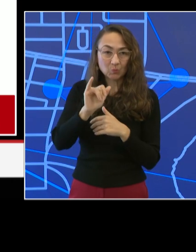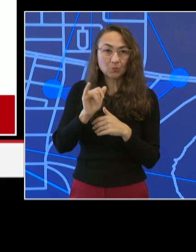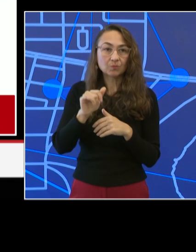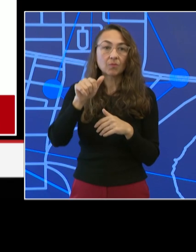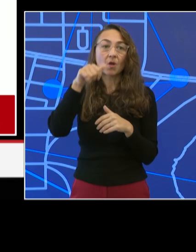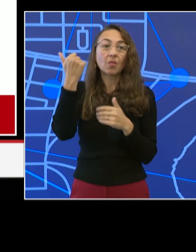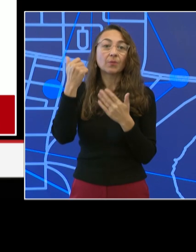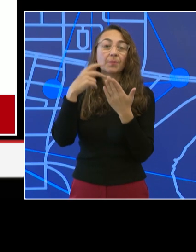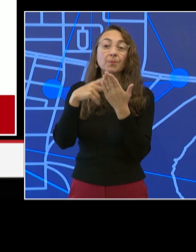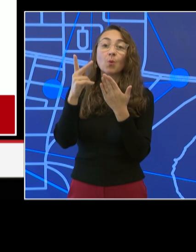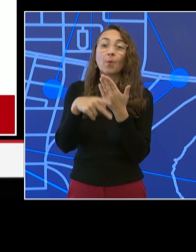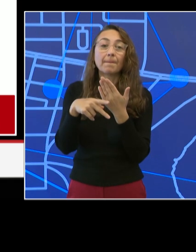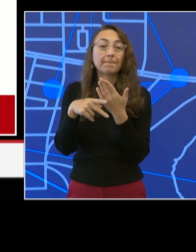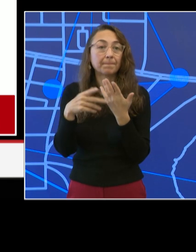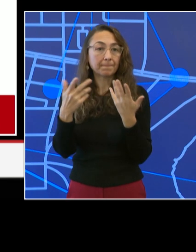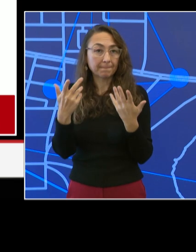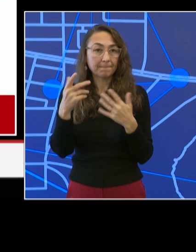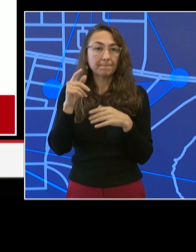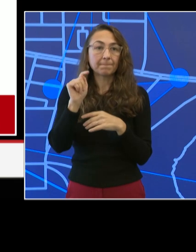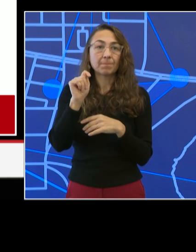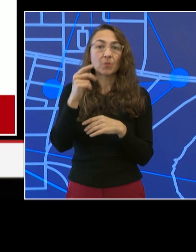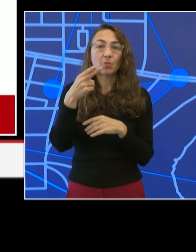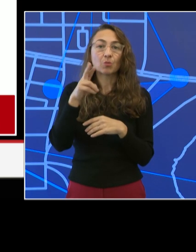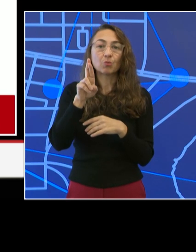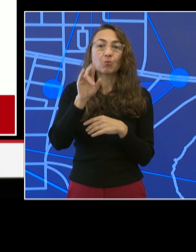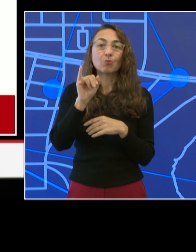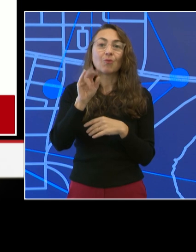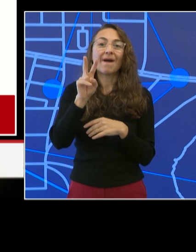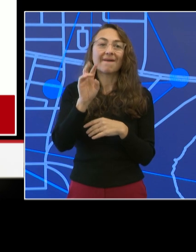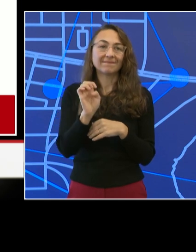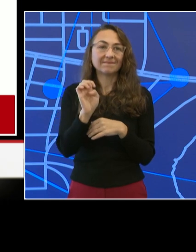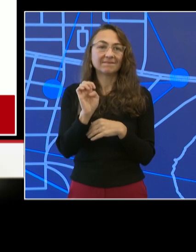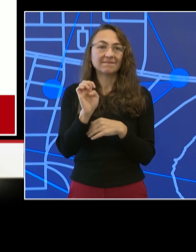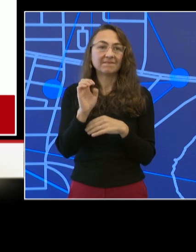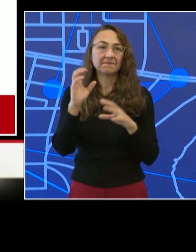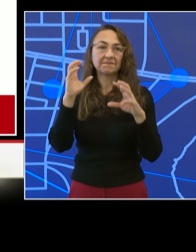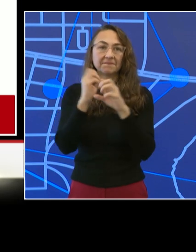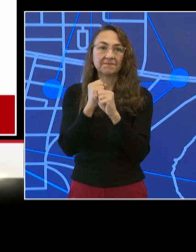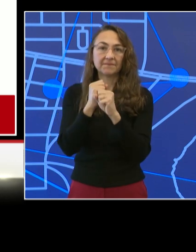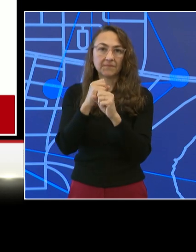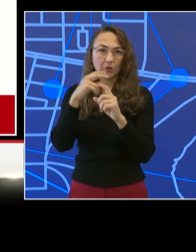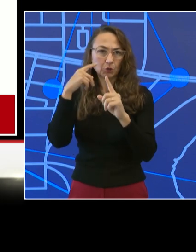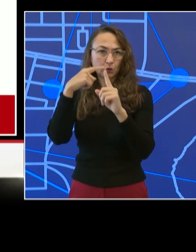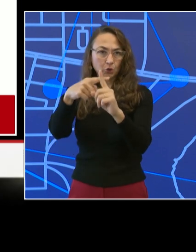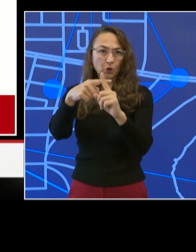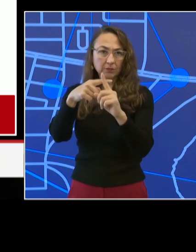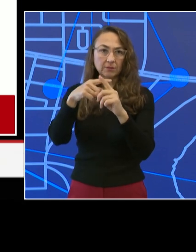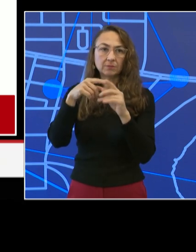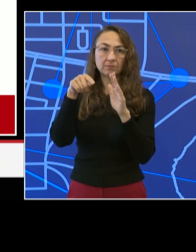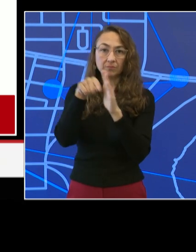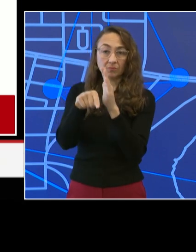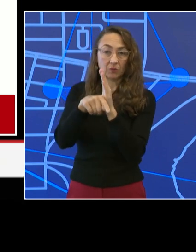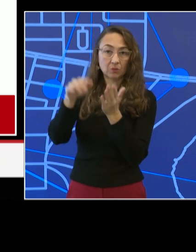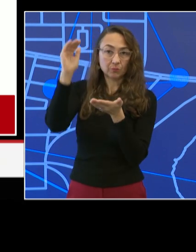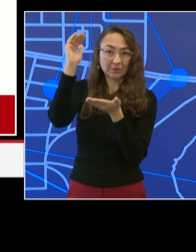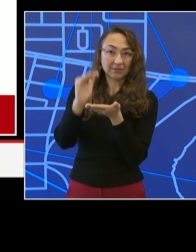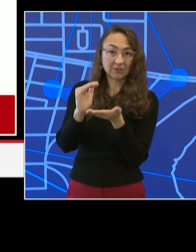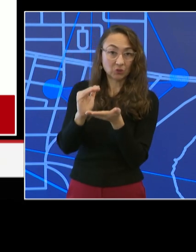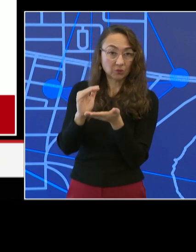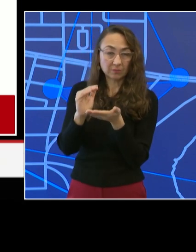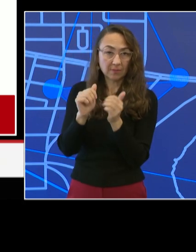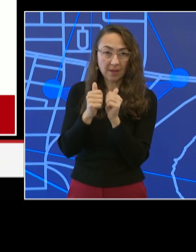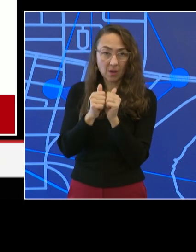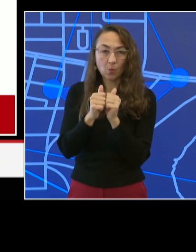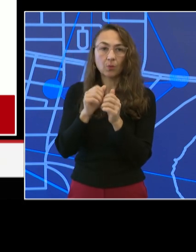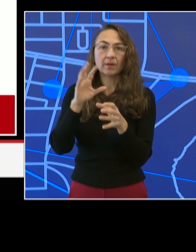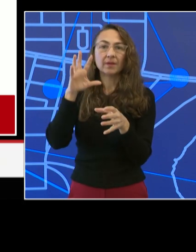Targeted Homicide Reduction Through Intervention and Violence Elimination. One of the things that we did was we looked at a strategy that we oftentimes